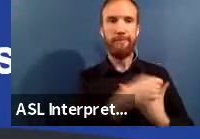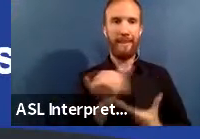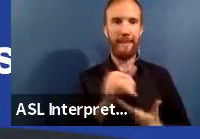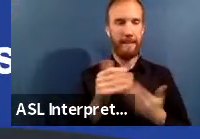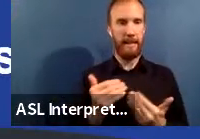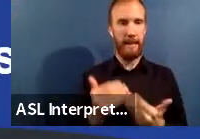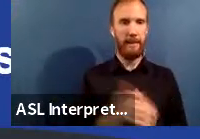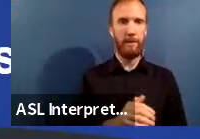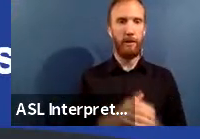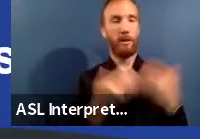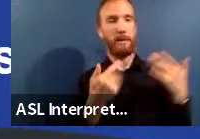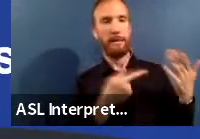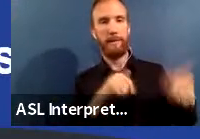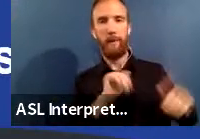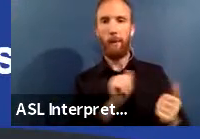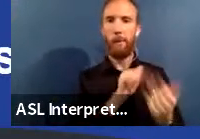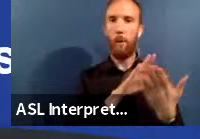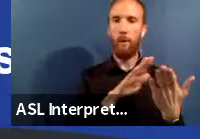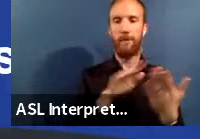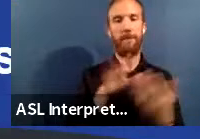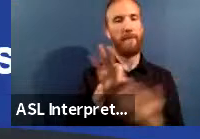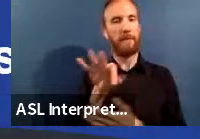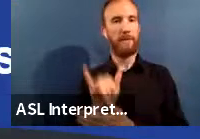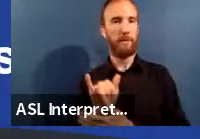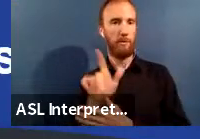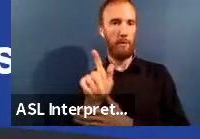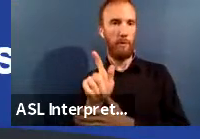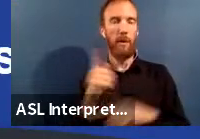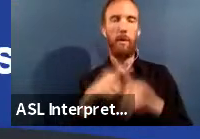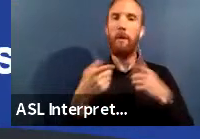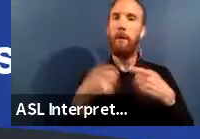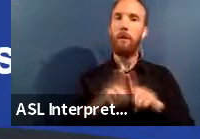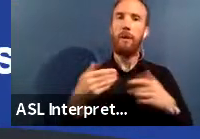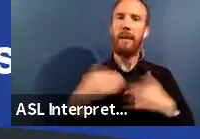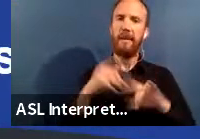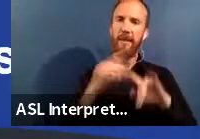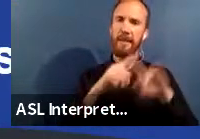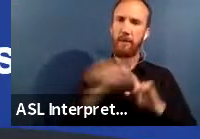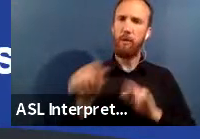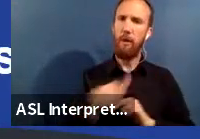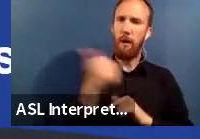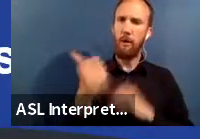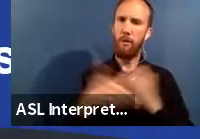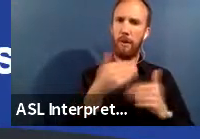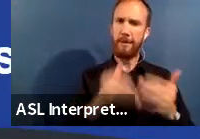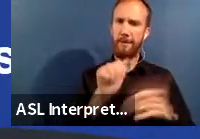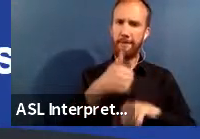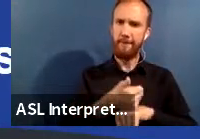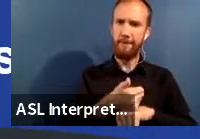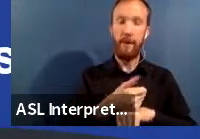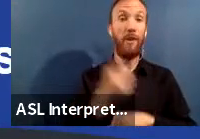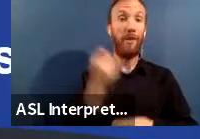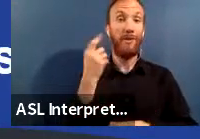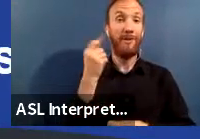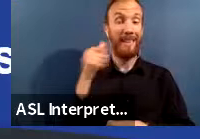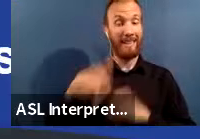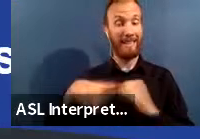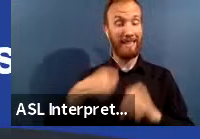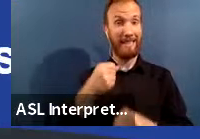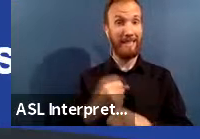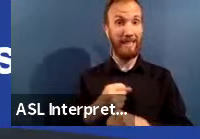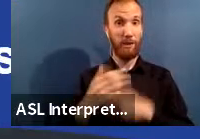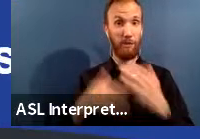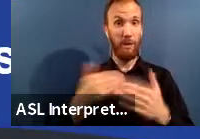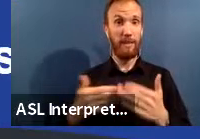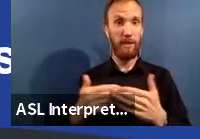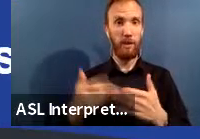methodology for capital budget categories, but we're also making several process enhancements. Most notably, this year's process included data